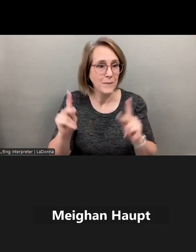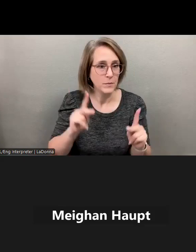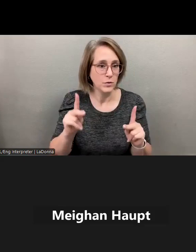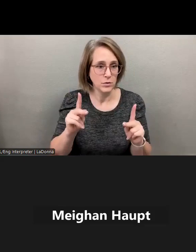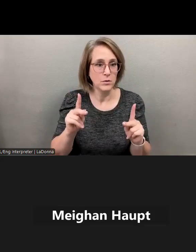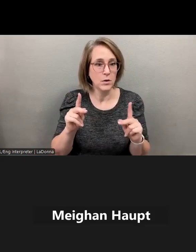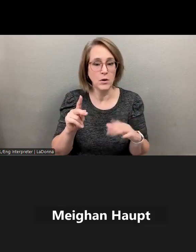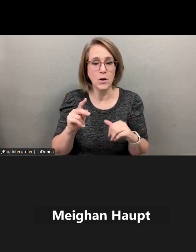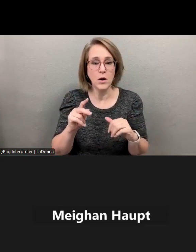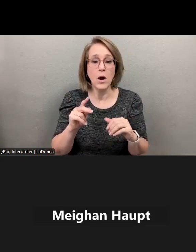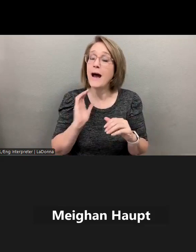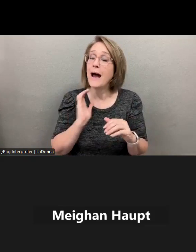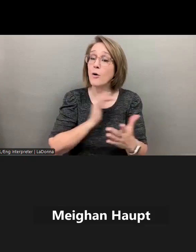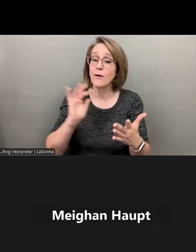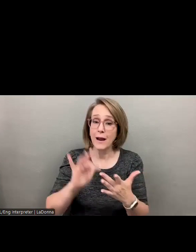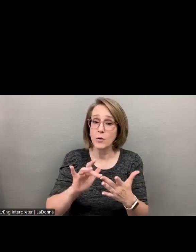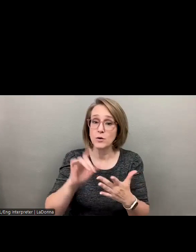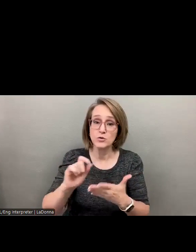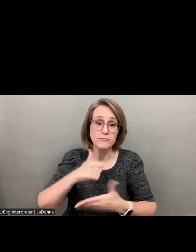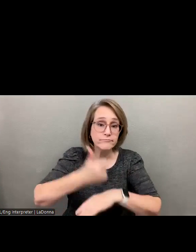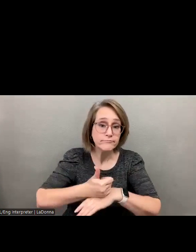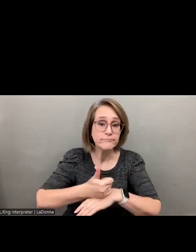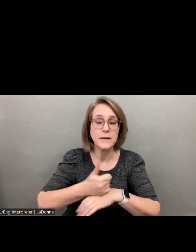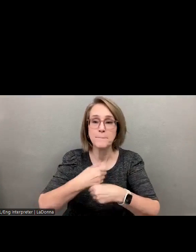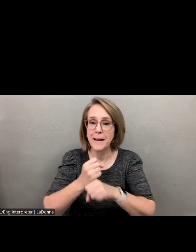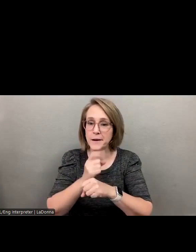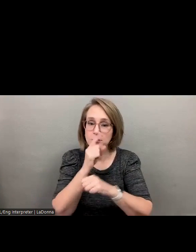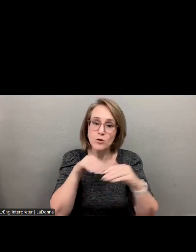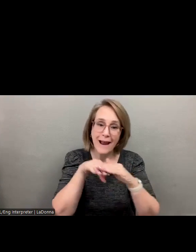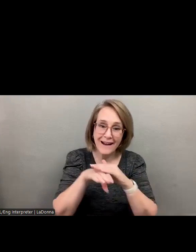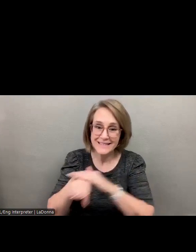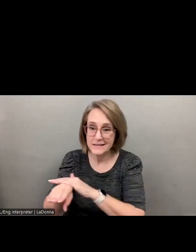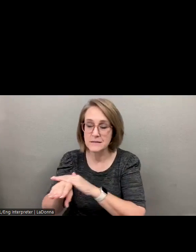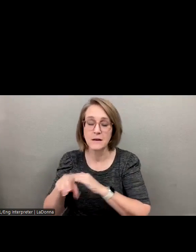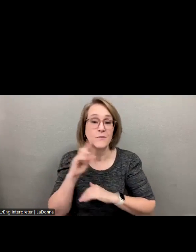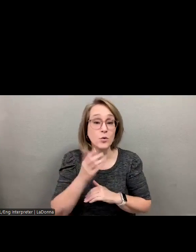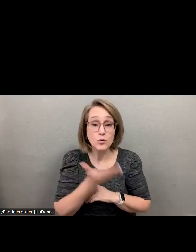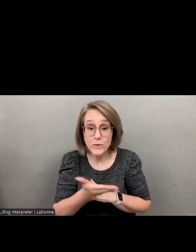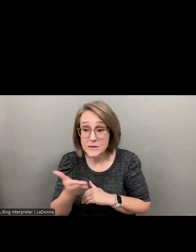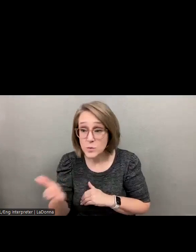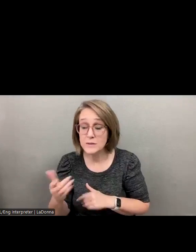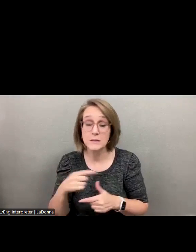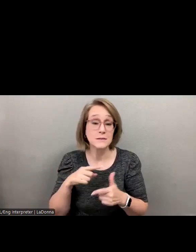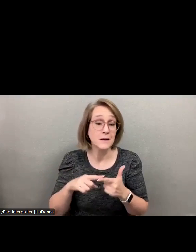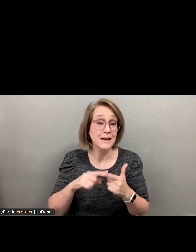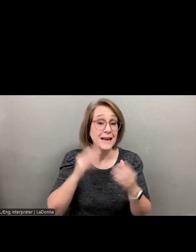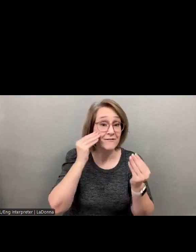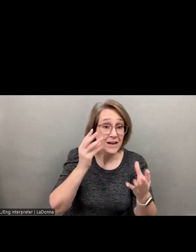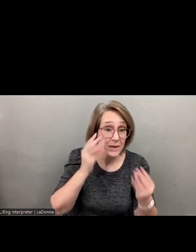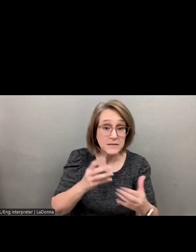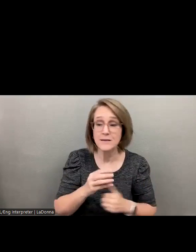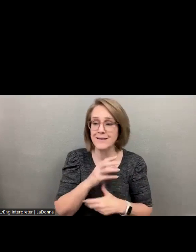outreach, it should be focused on creating access to resources, access to information, access